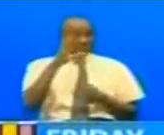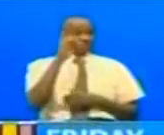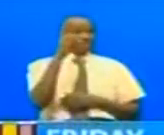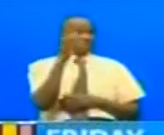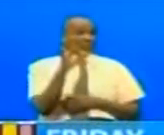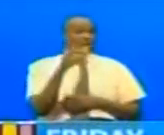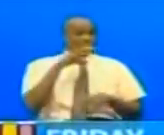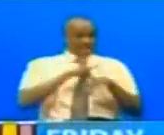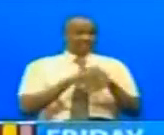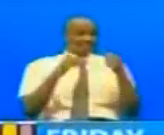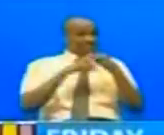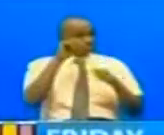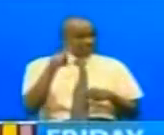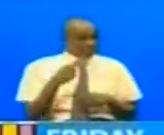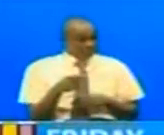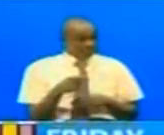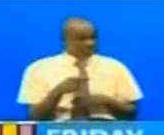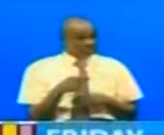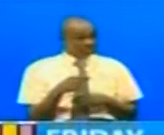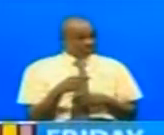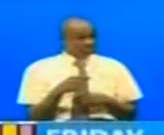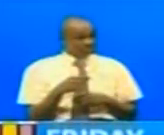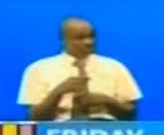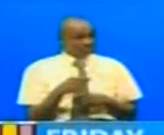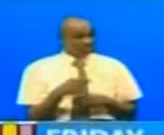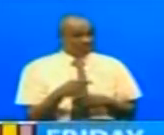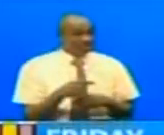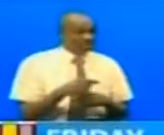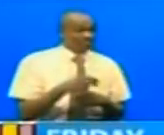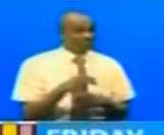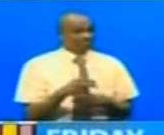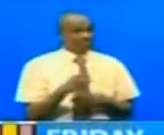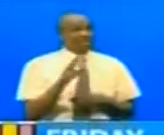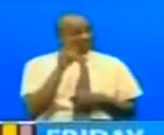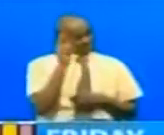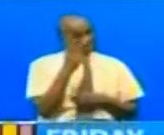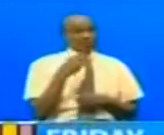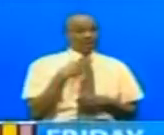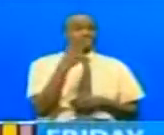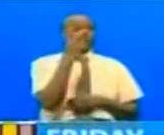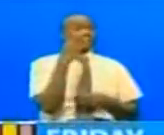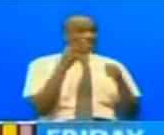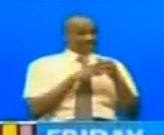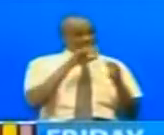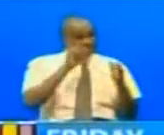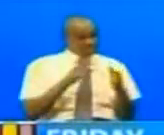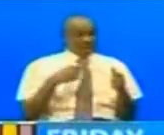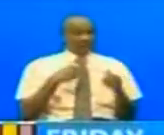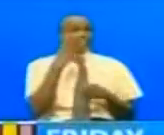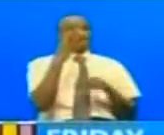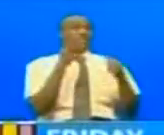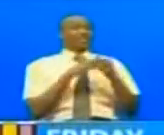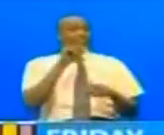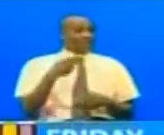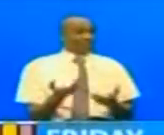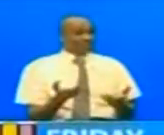we got 6 million, mm-hmm. and the second batch was 28 million mm-hmm. and 48 million, mm-hmm. and